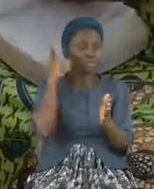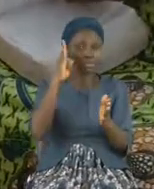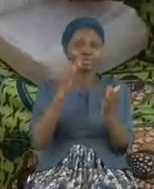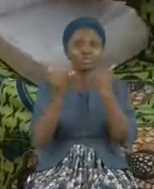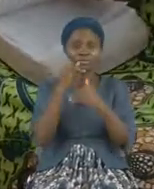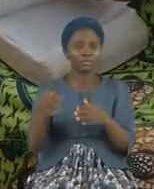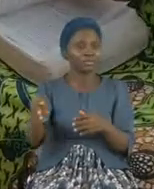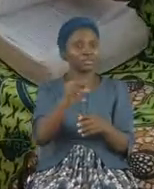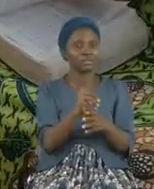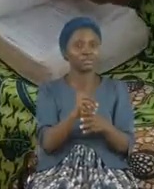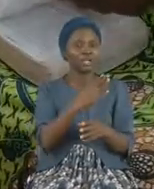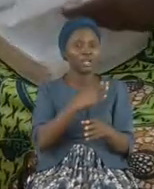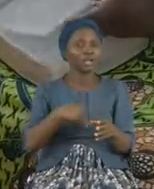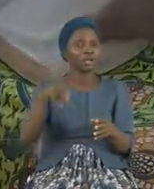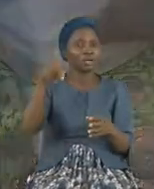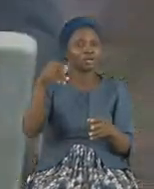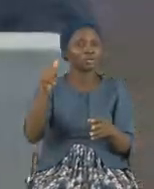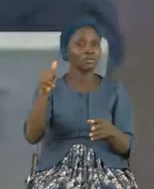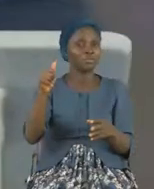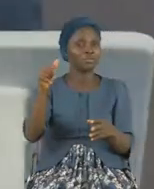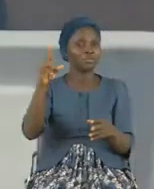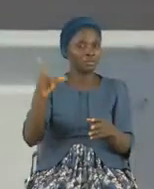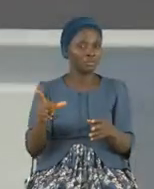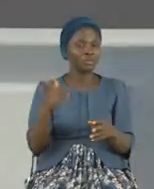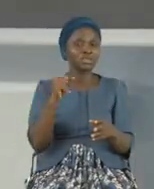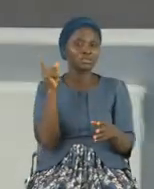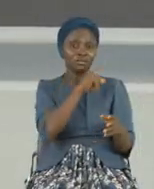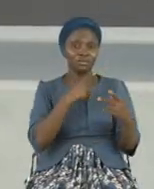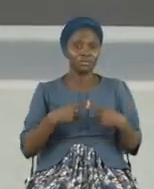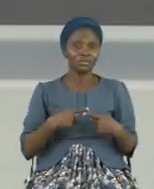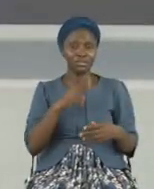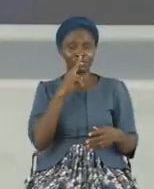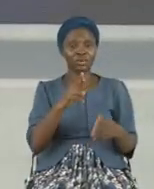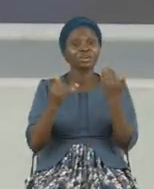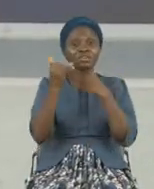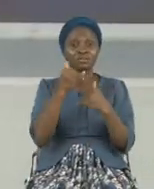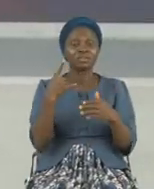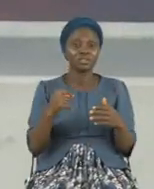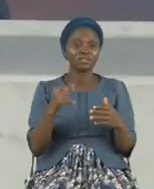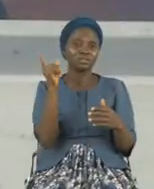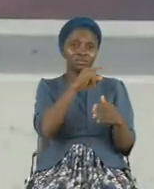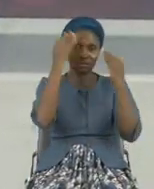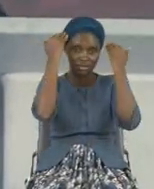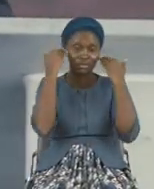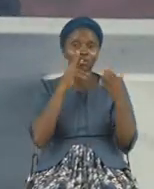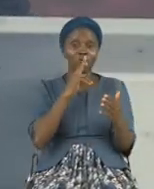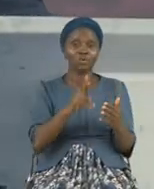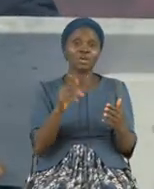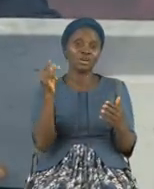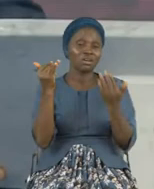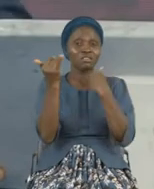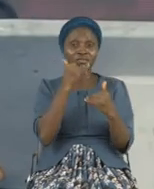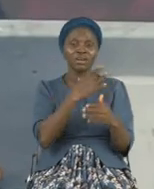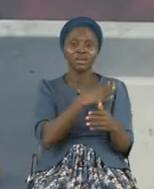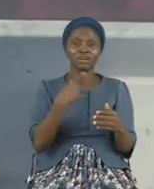said this, the Pharisees were offended, and the Sadducees were offended, and the Gentiles were offended.